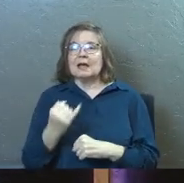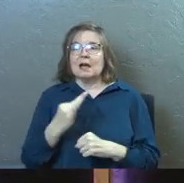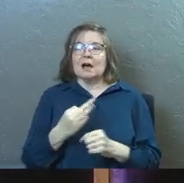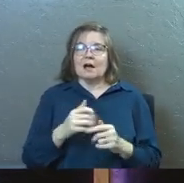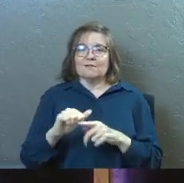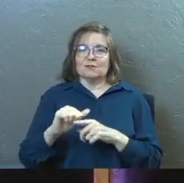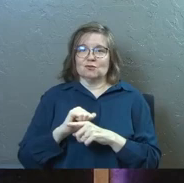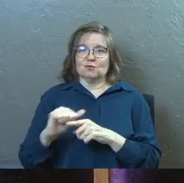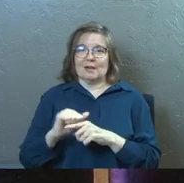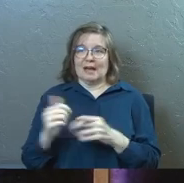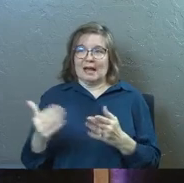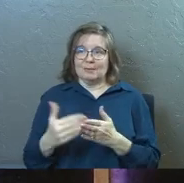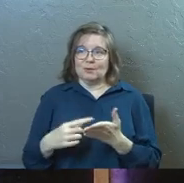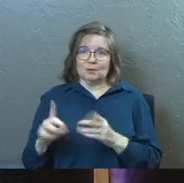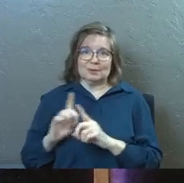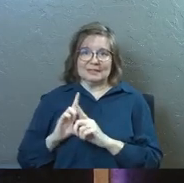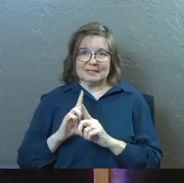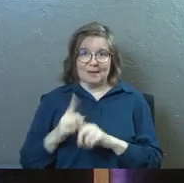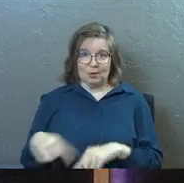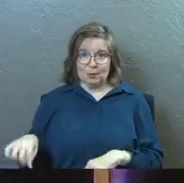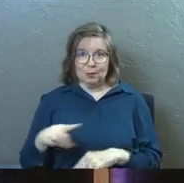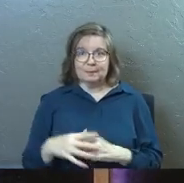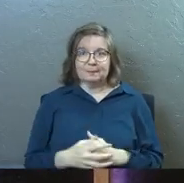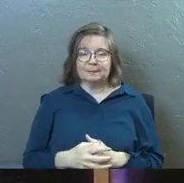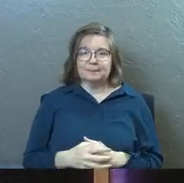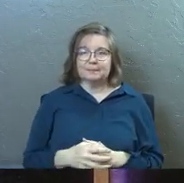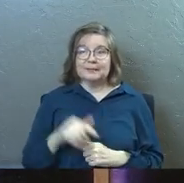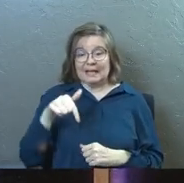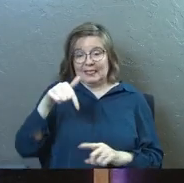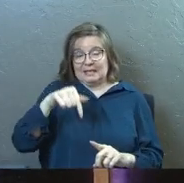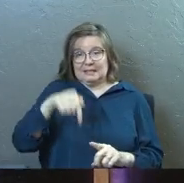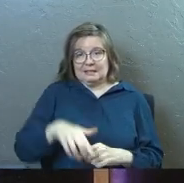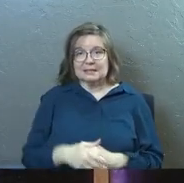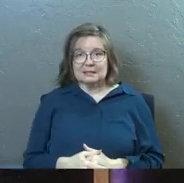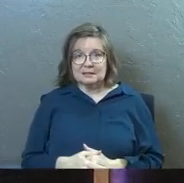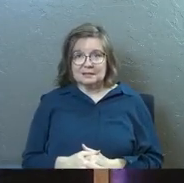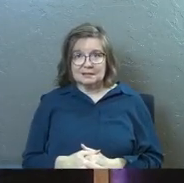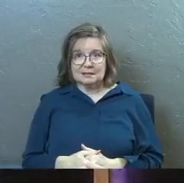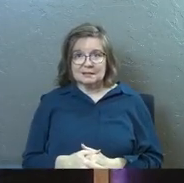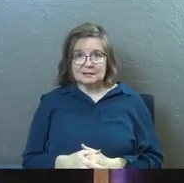of training. I'm here to disciple you in this.